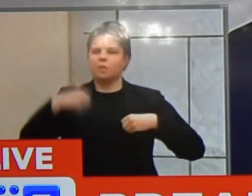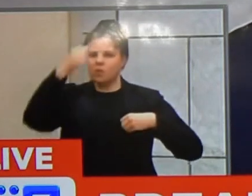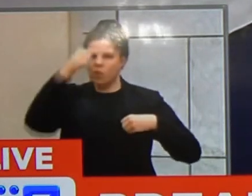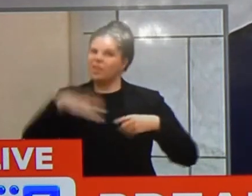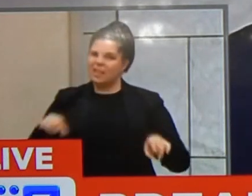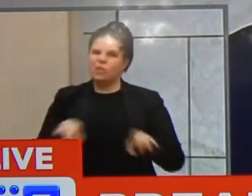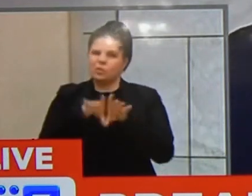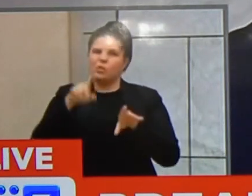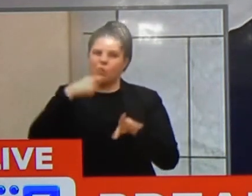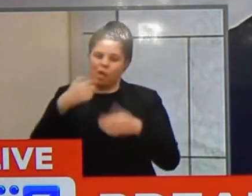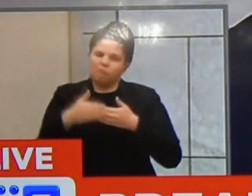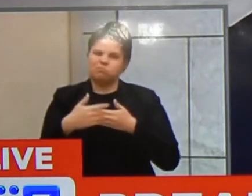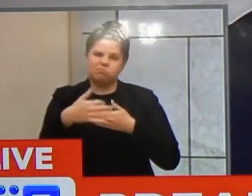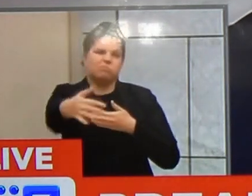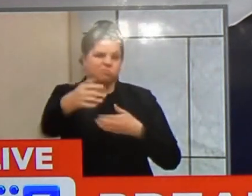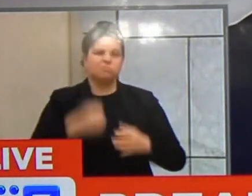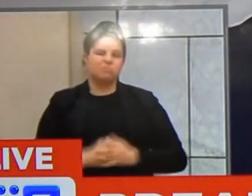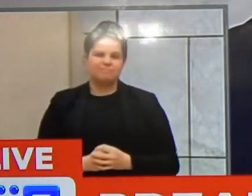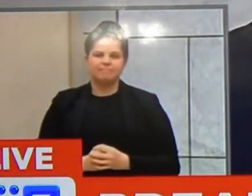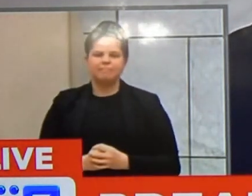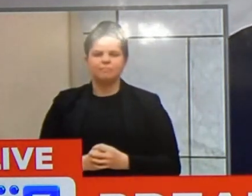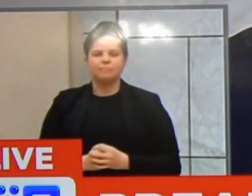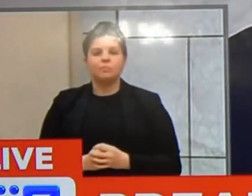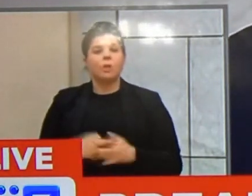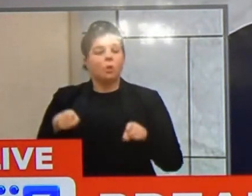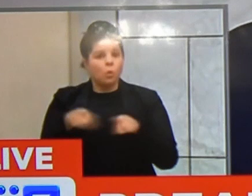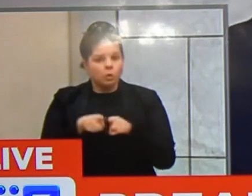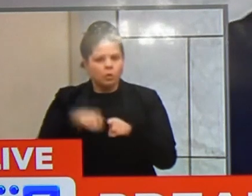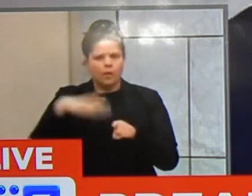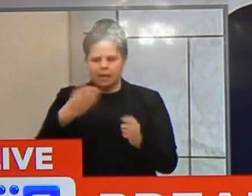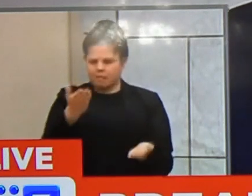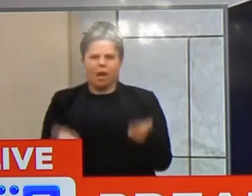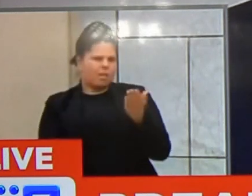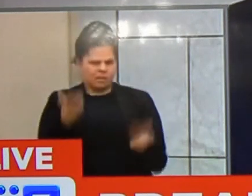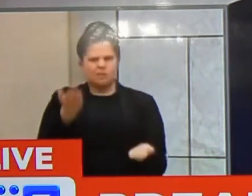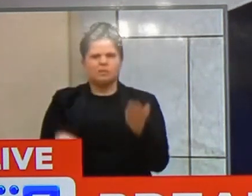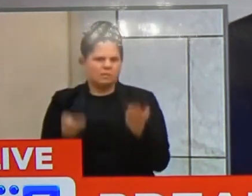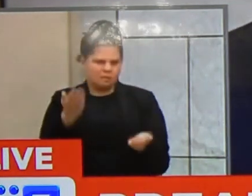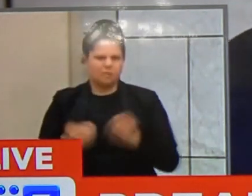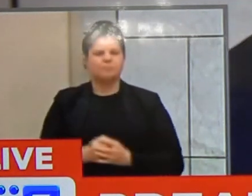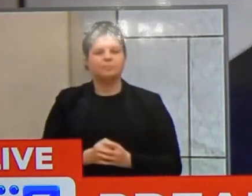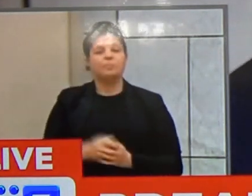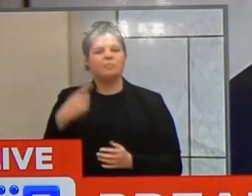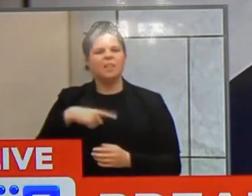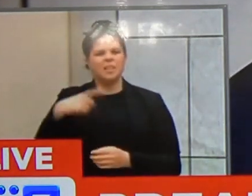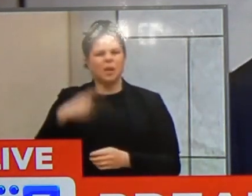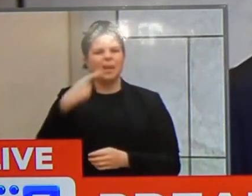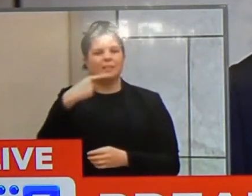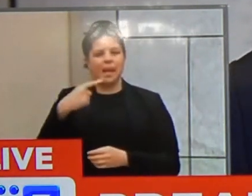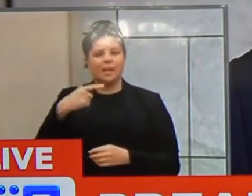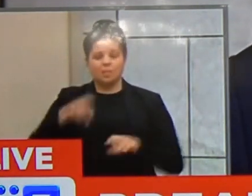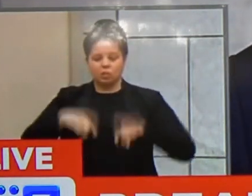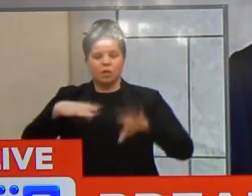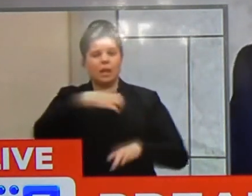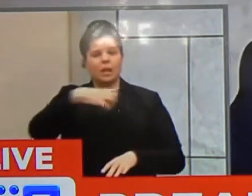daily lives. We also must continue to get the balance right, and that's why, as I said, the National Cabinet